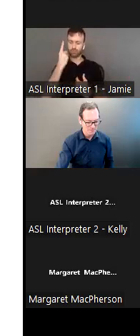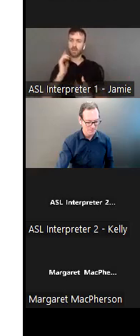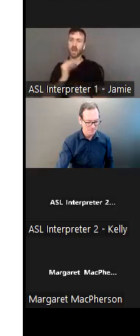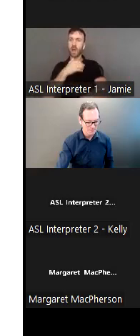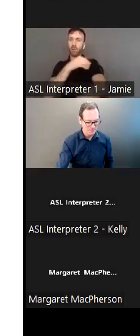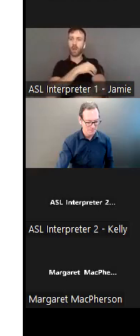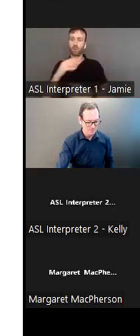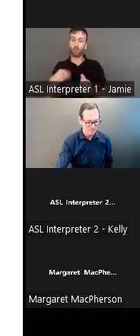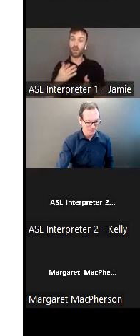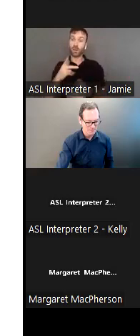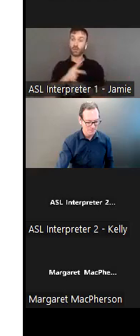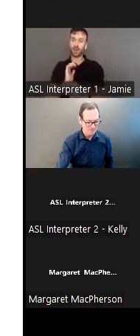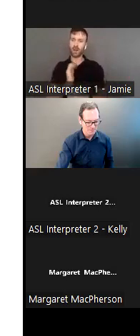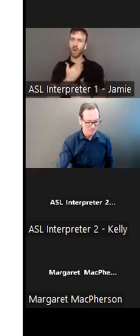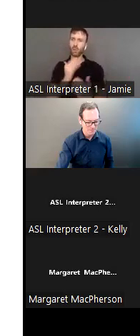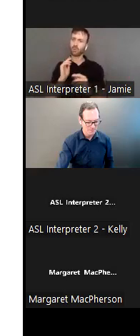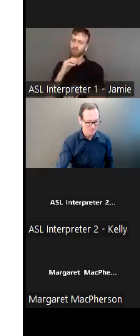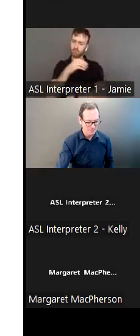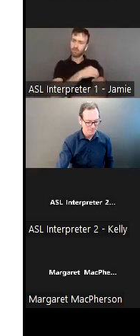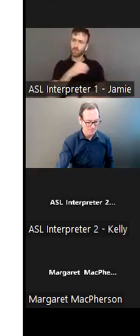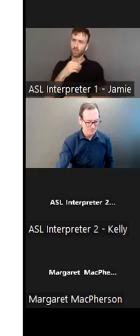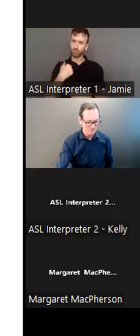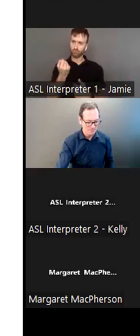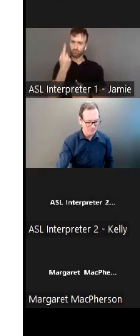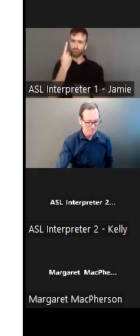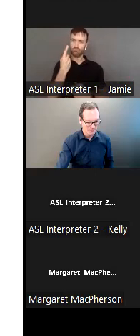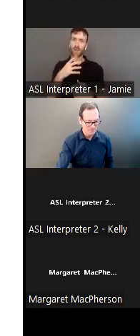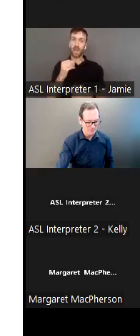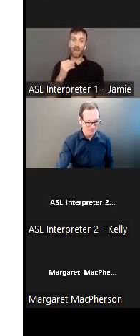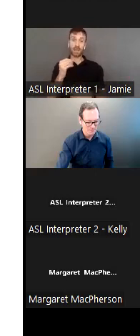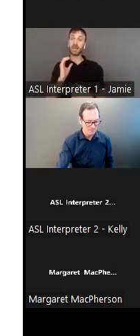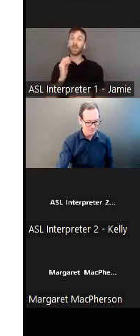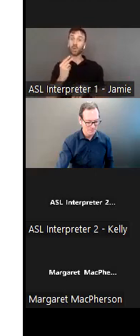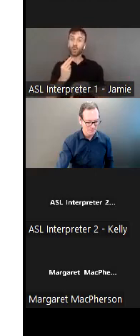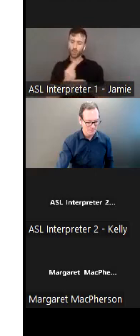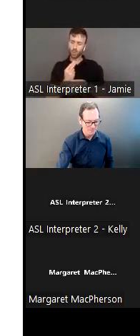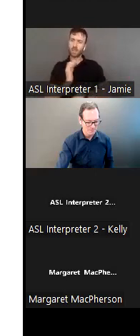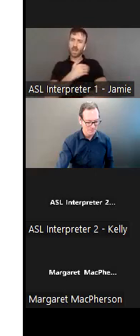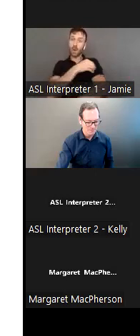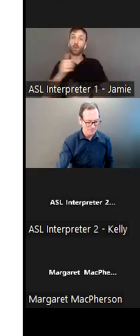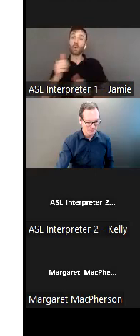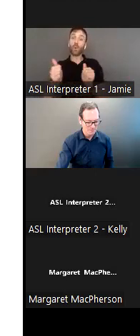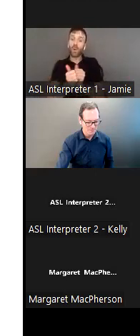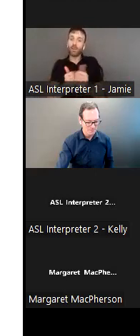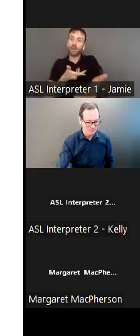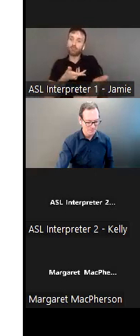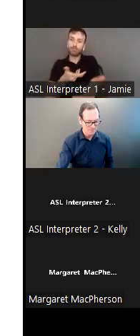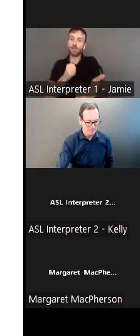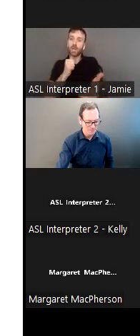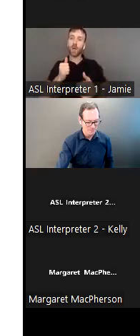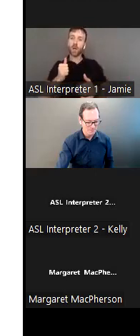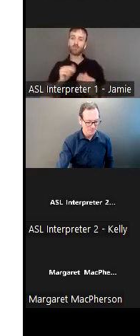of care and how we can sort of find a way to use that power with instead of power over people, such that we